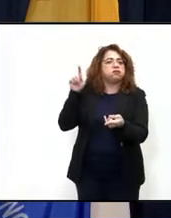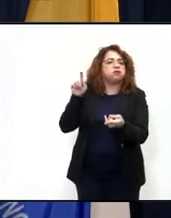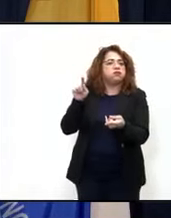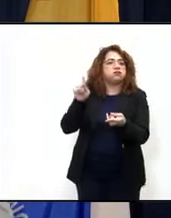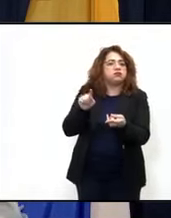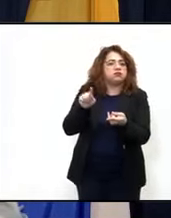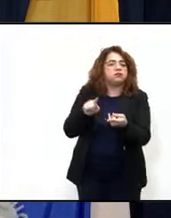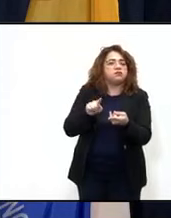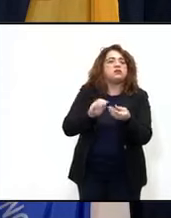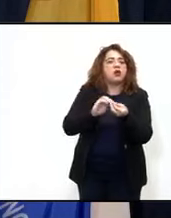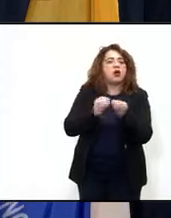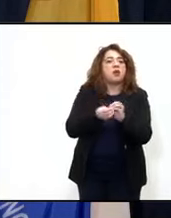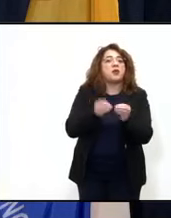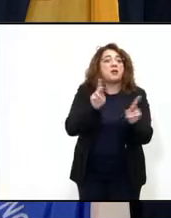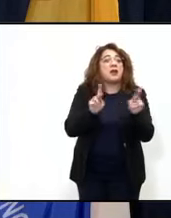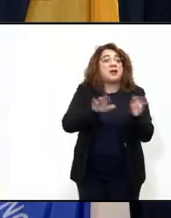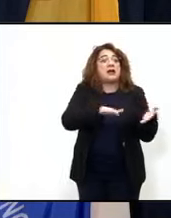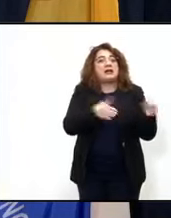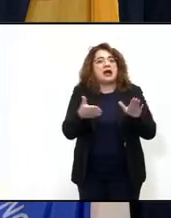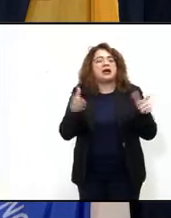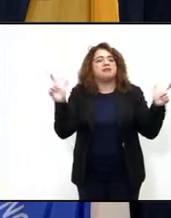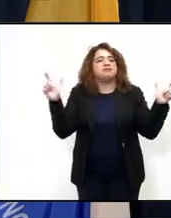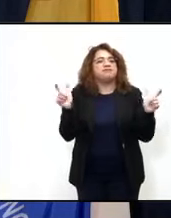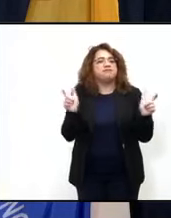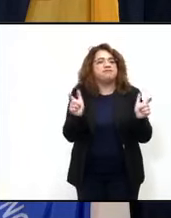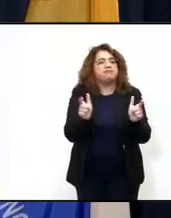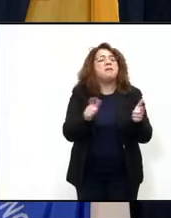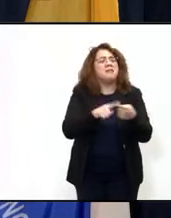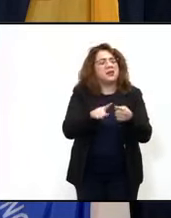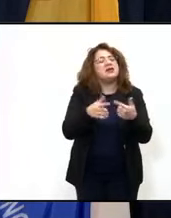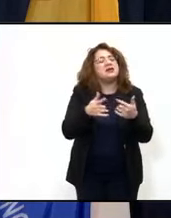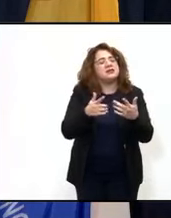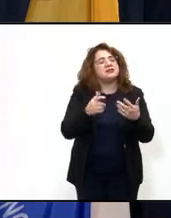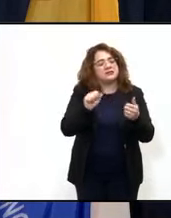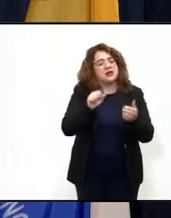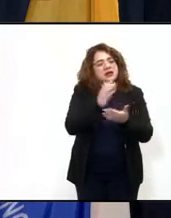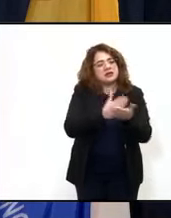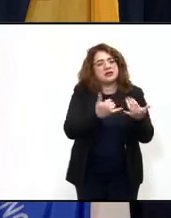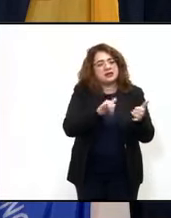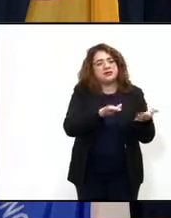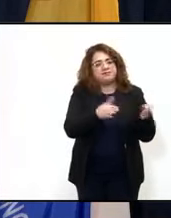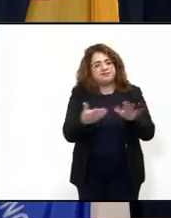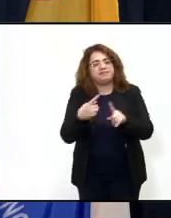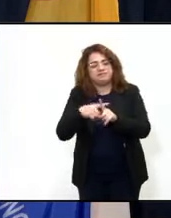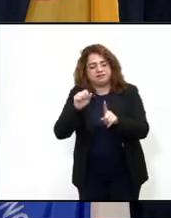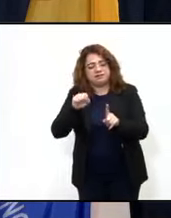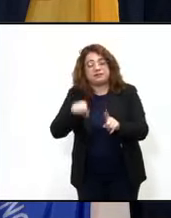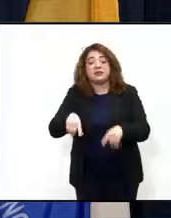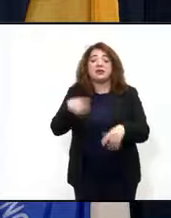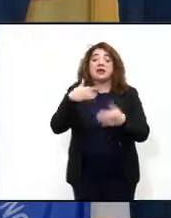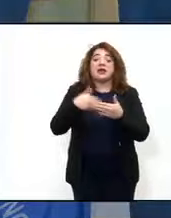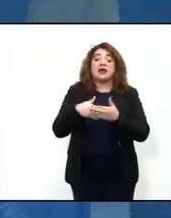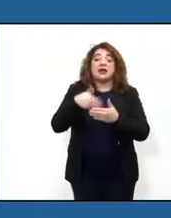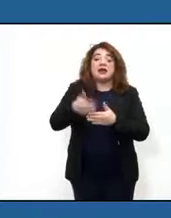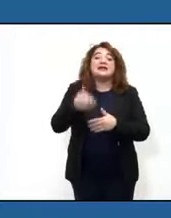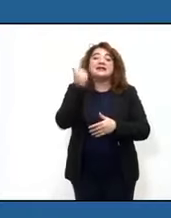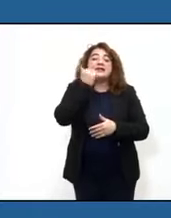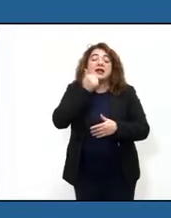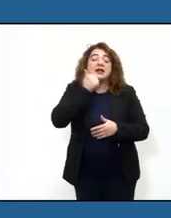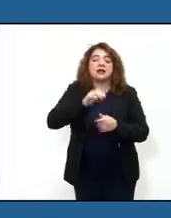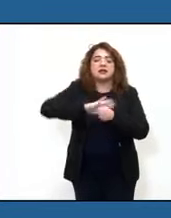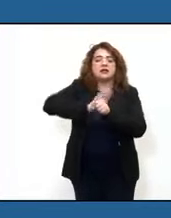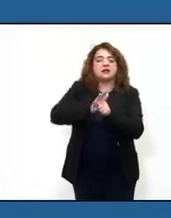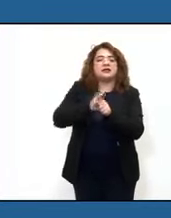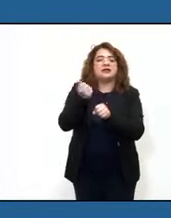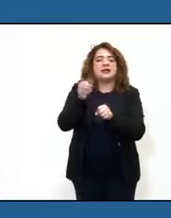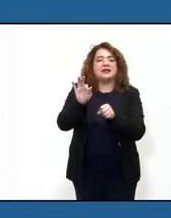save as many lives as possible. This next graph shows you the daily COVID-19 deaths. And of course,